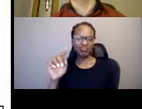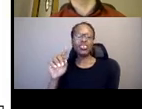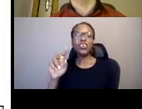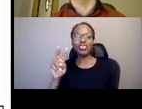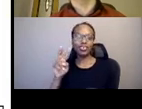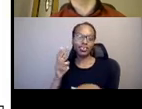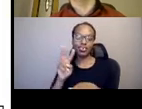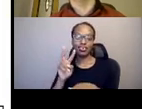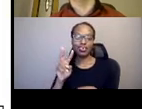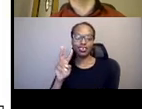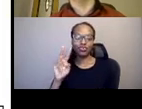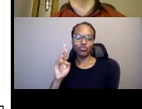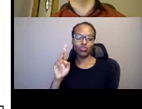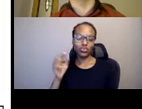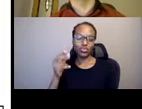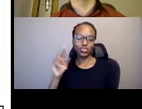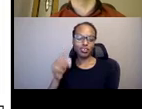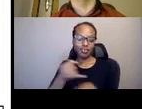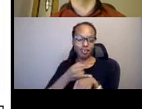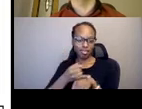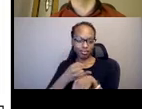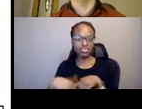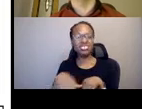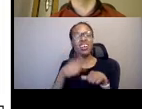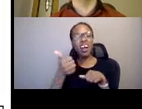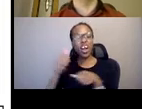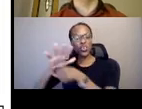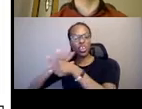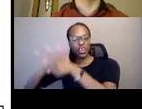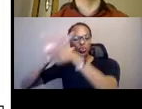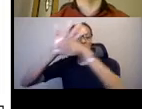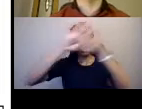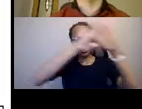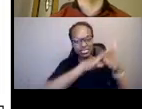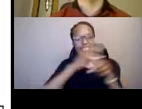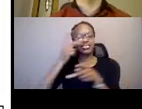Mid-America, and the New England Foundation for the Arts, for those who are in dance who know that very well.